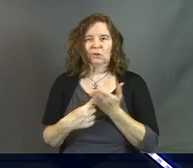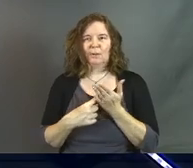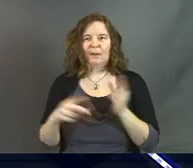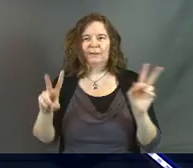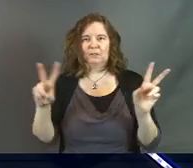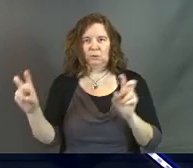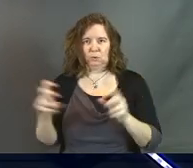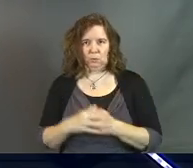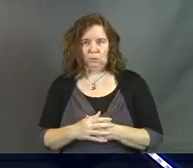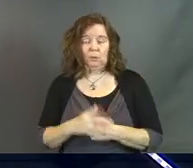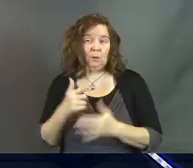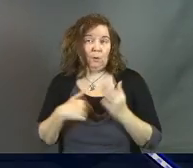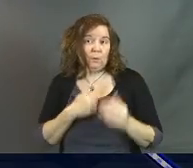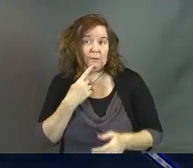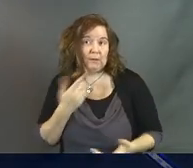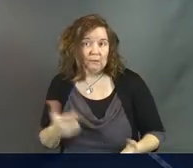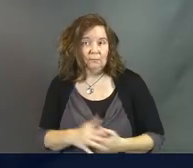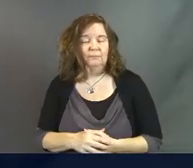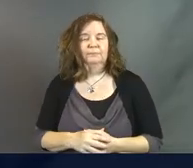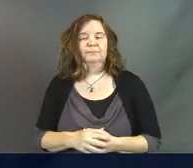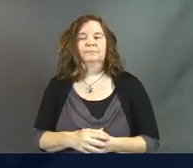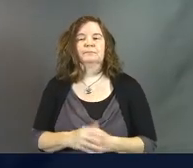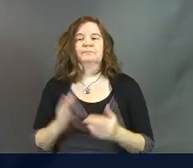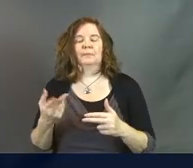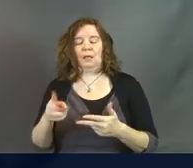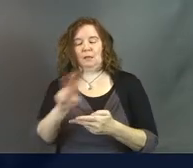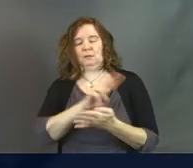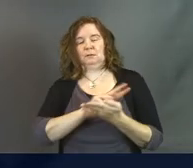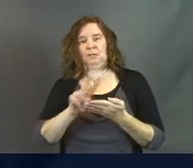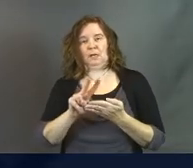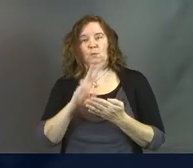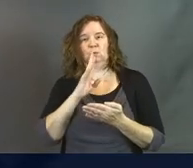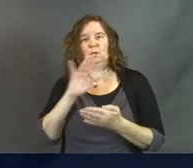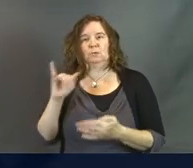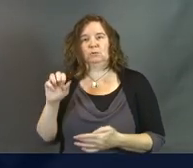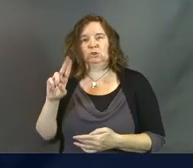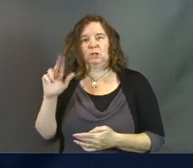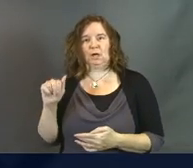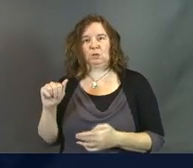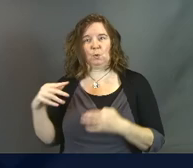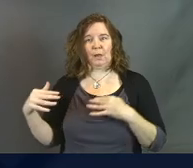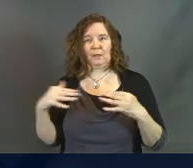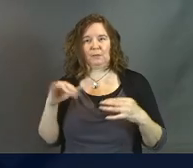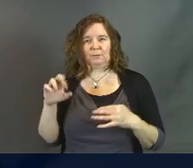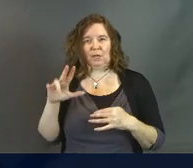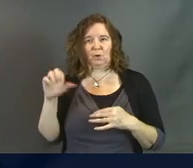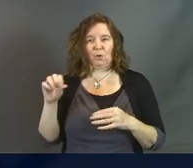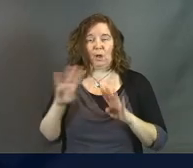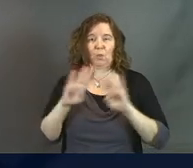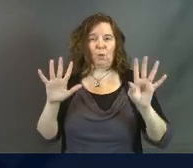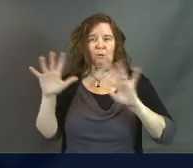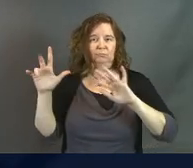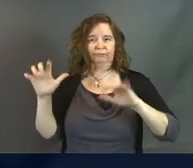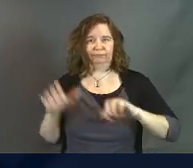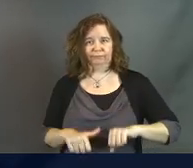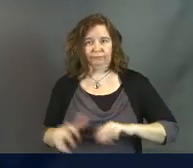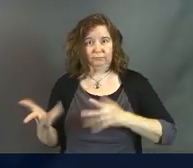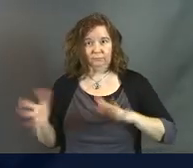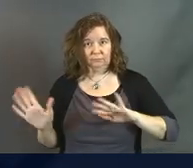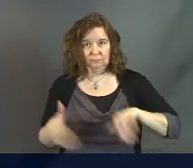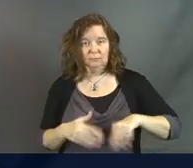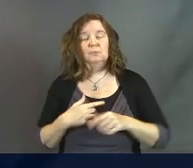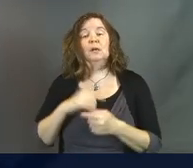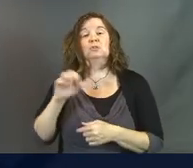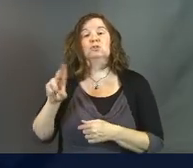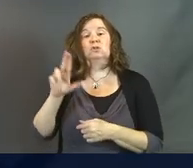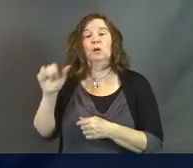this issue, is what we said. And then the week after that, we talked about Joshua at the Battle of Jericho, and the walls came a-tumbling down, right?